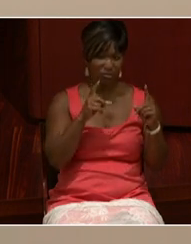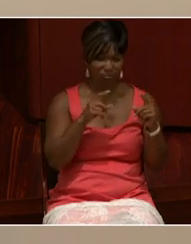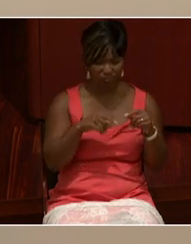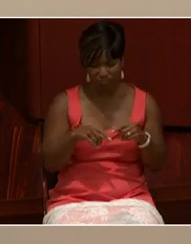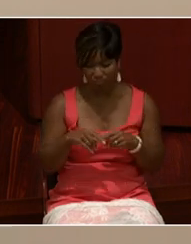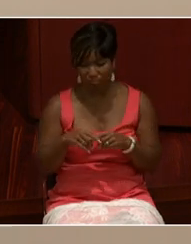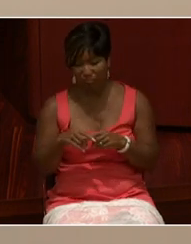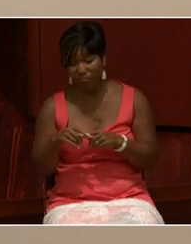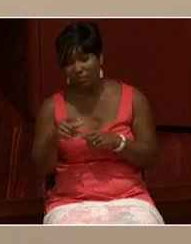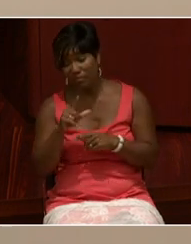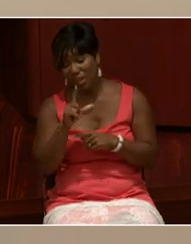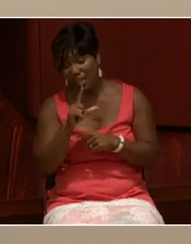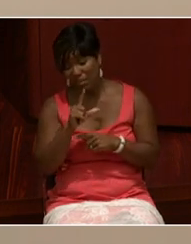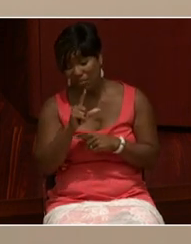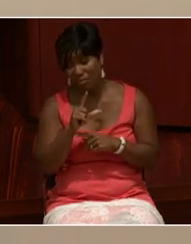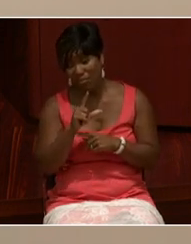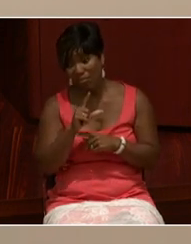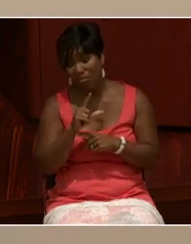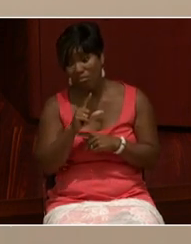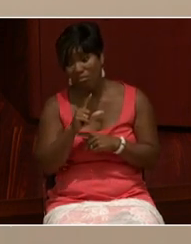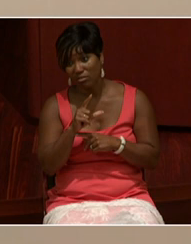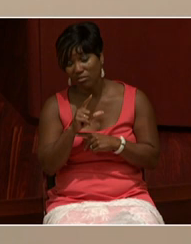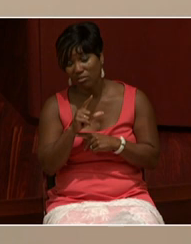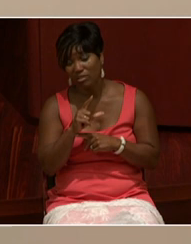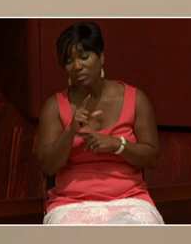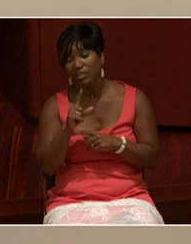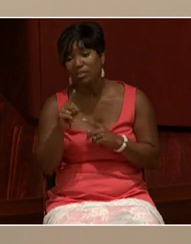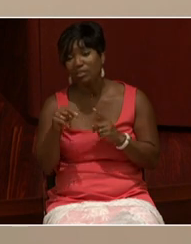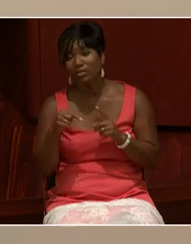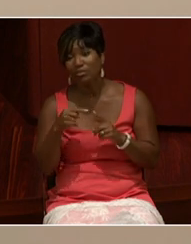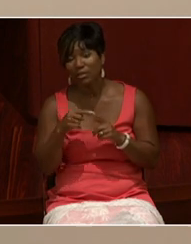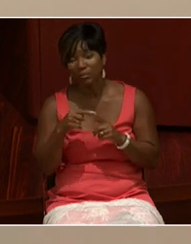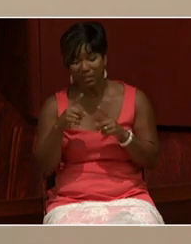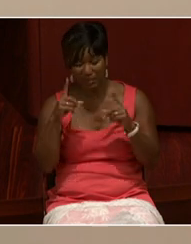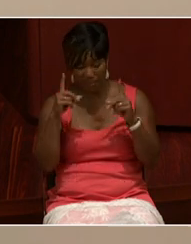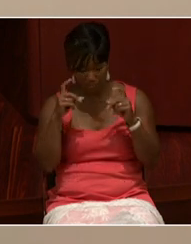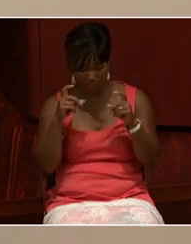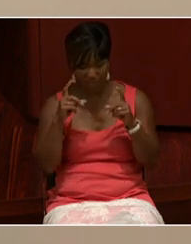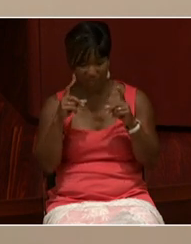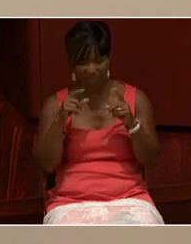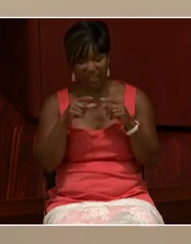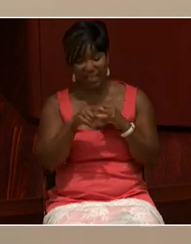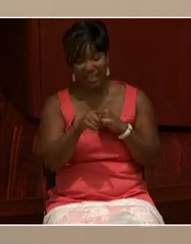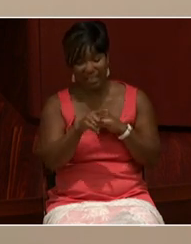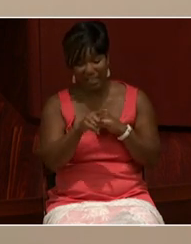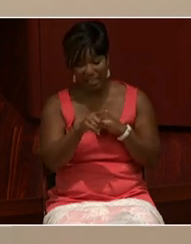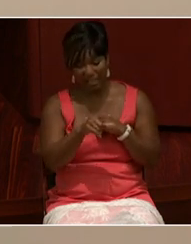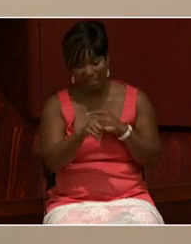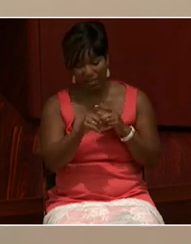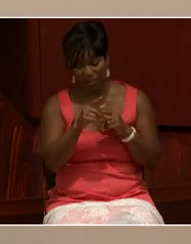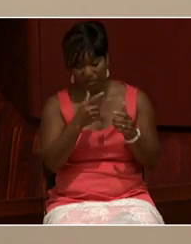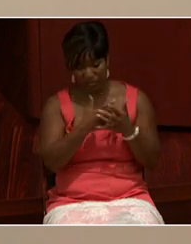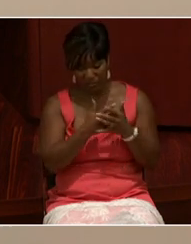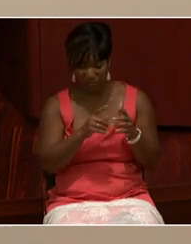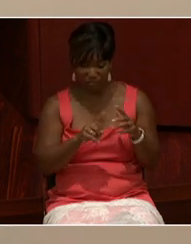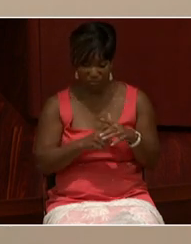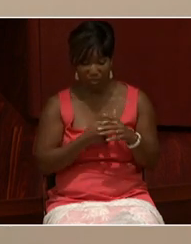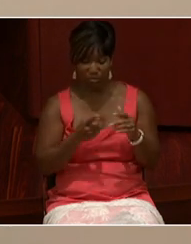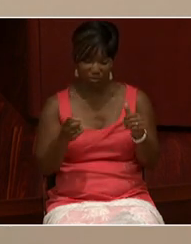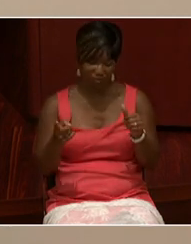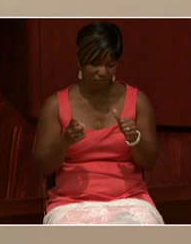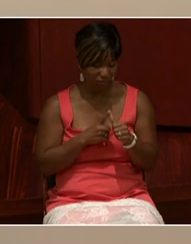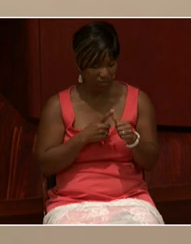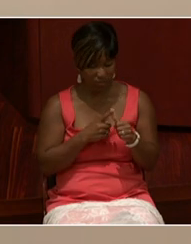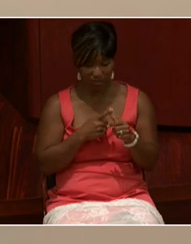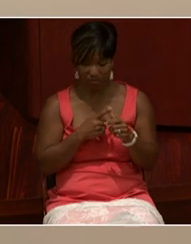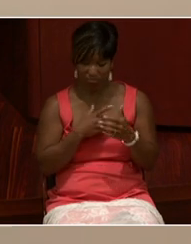Well, for Leavenworth, the question is when they began taking the mugshots. For Leavenworth, they started with the very first inmate.